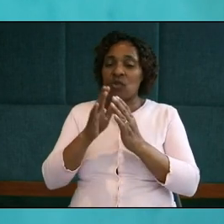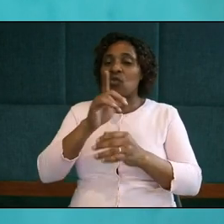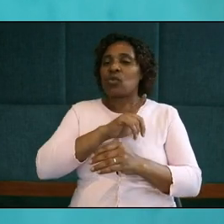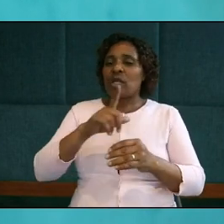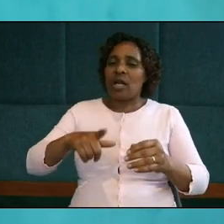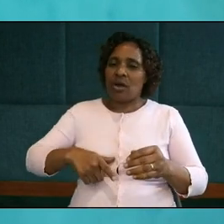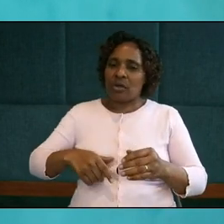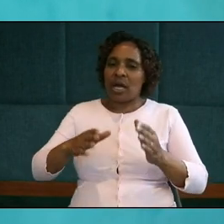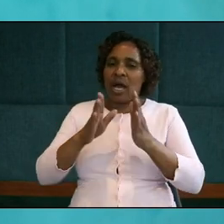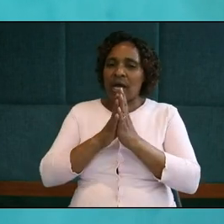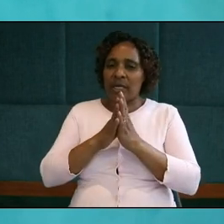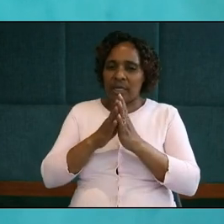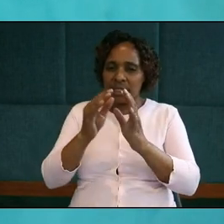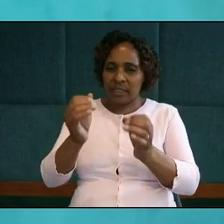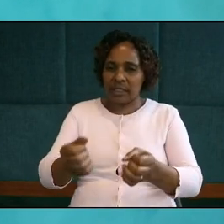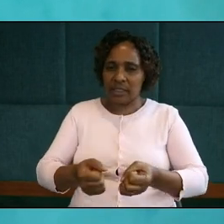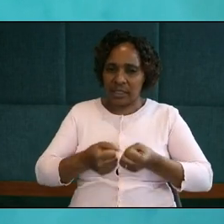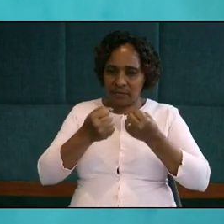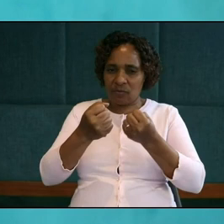Lord and